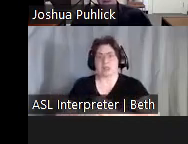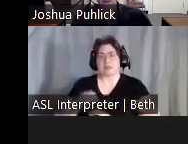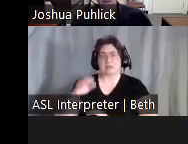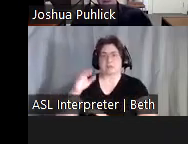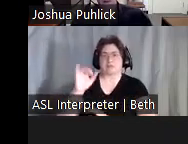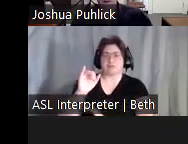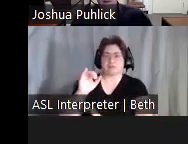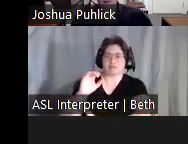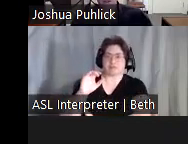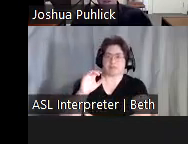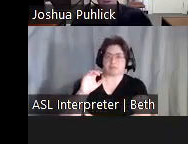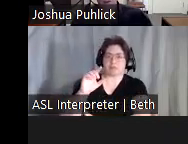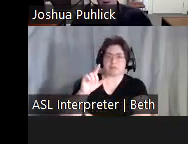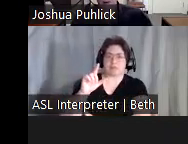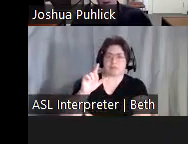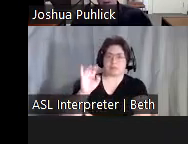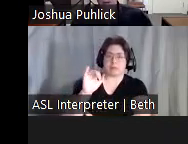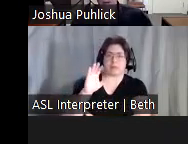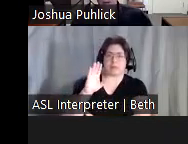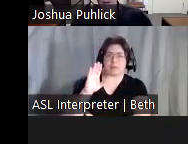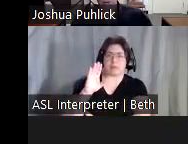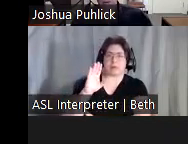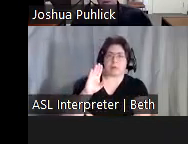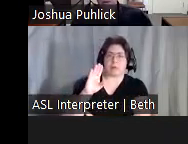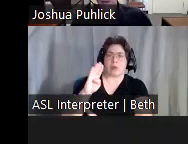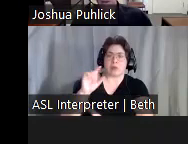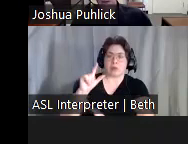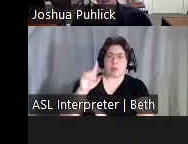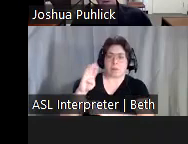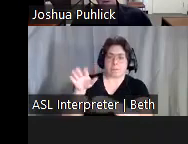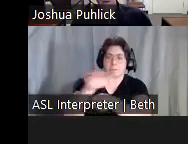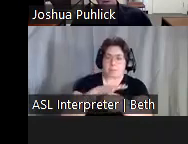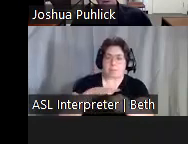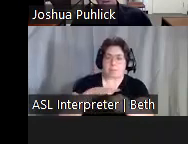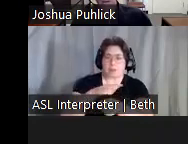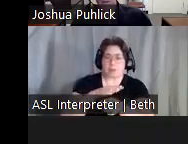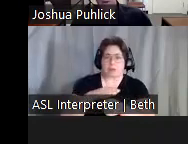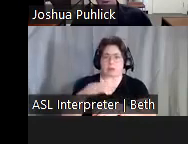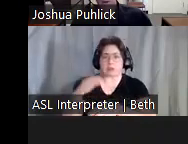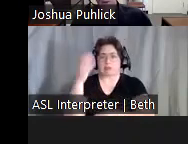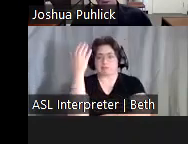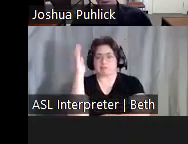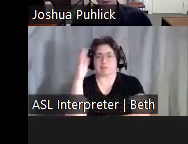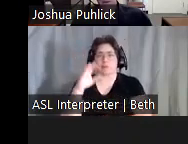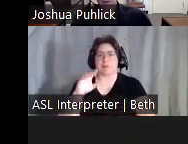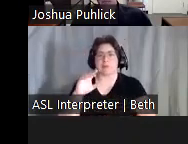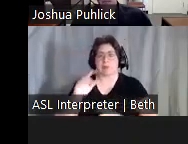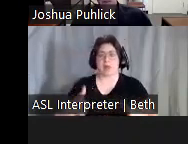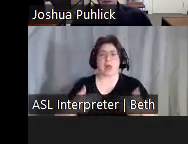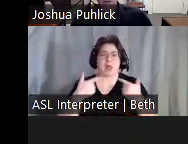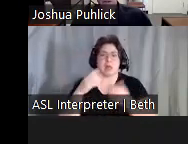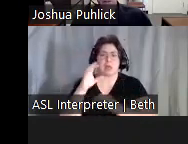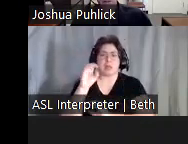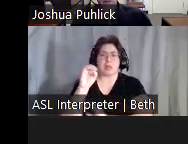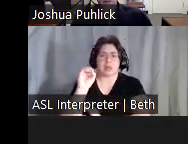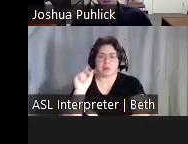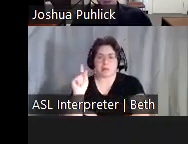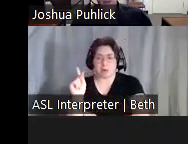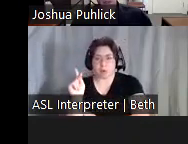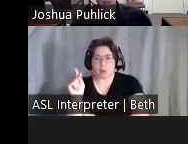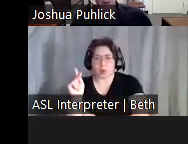stands. Also water oak, laurel oak, and live oak. Those are more music